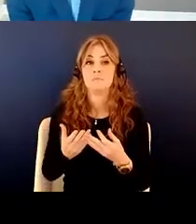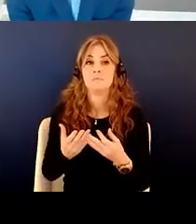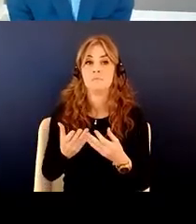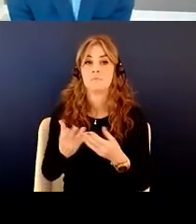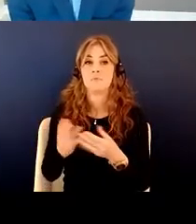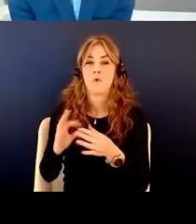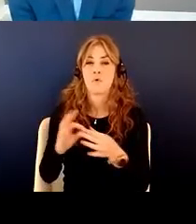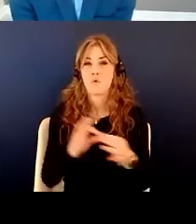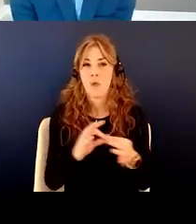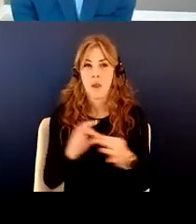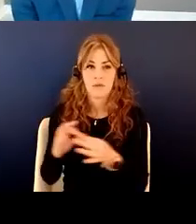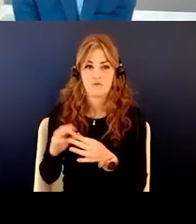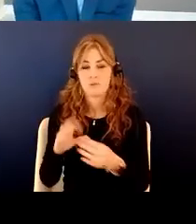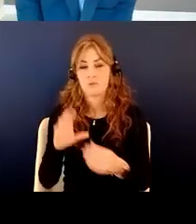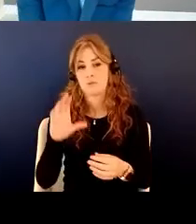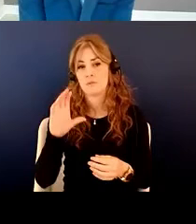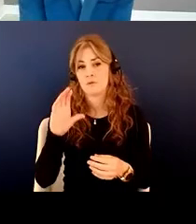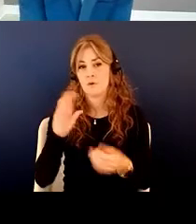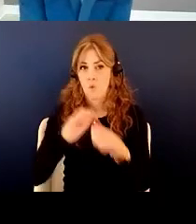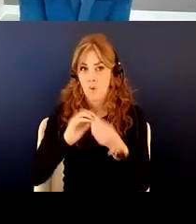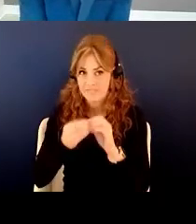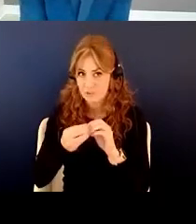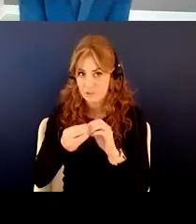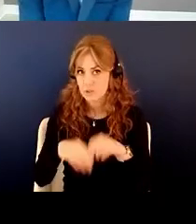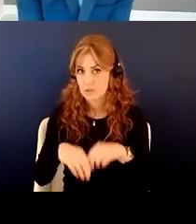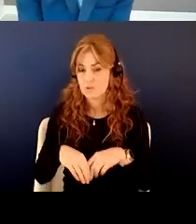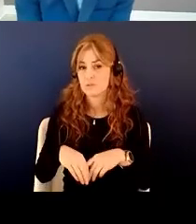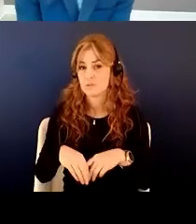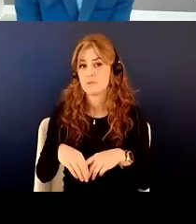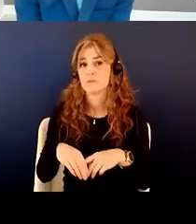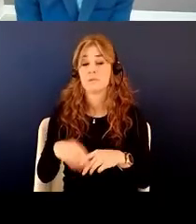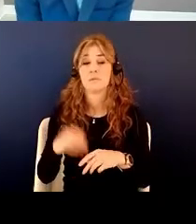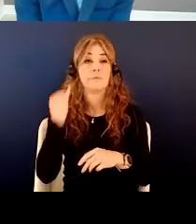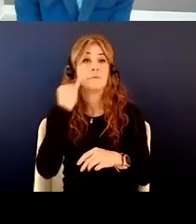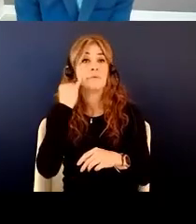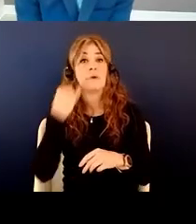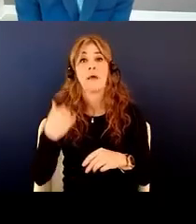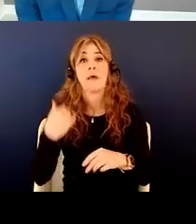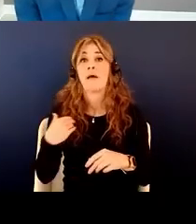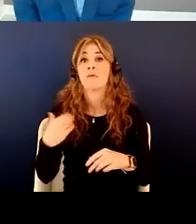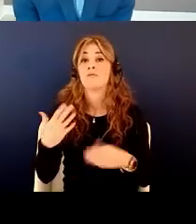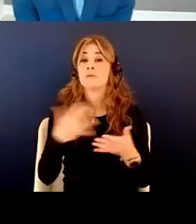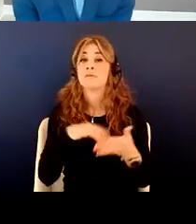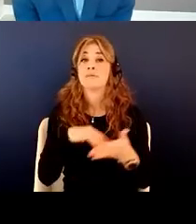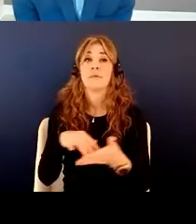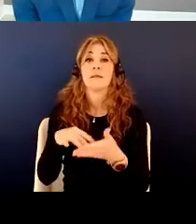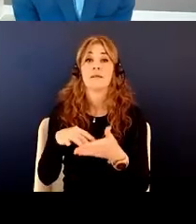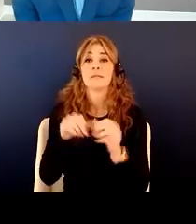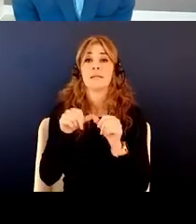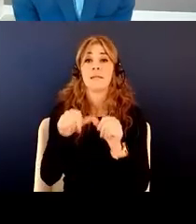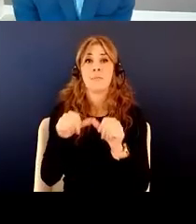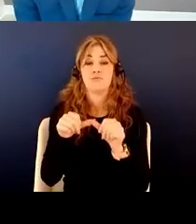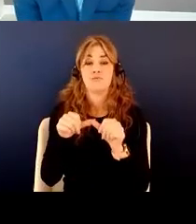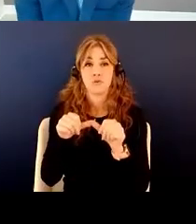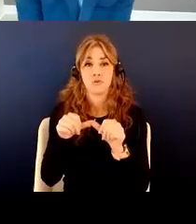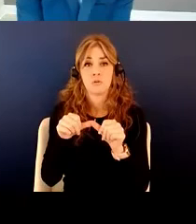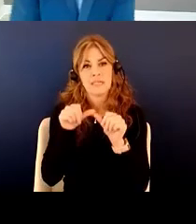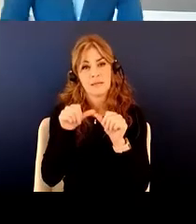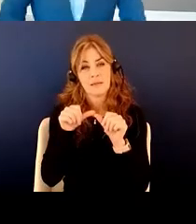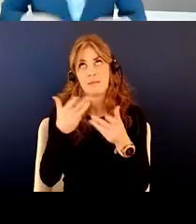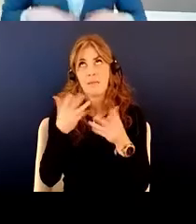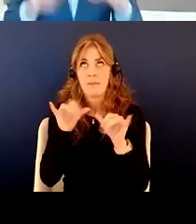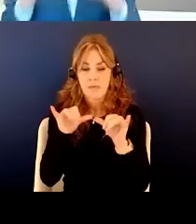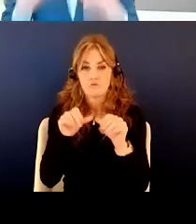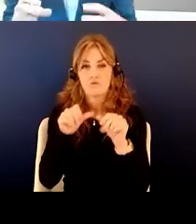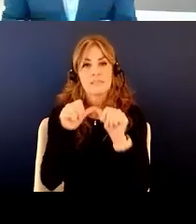correlation coefficient family, is when we have studies that all measure continuous outcome measures, but now